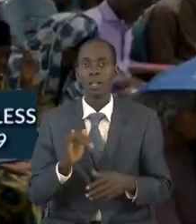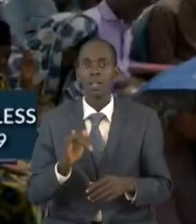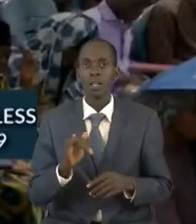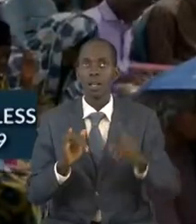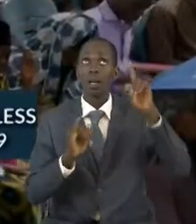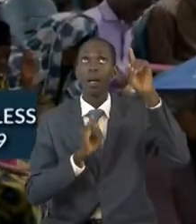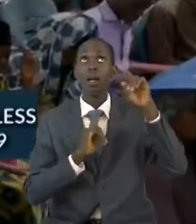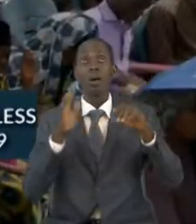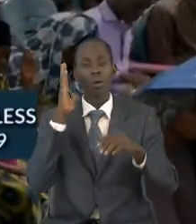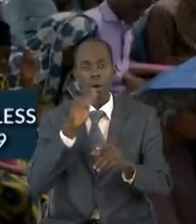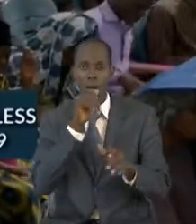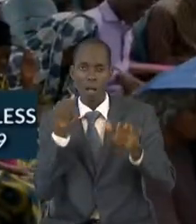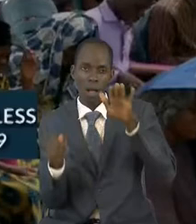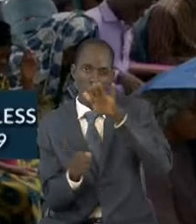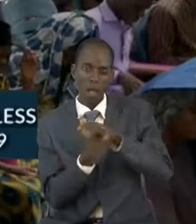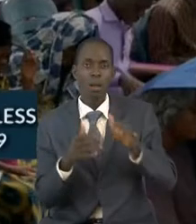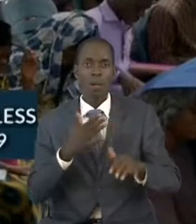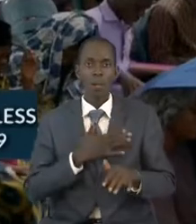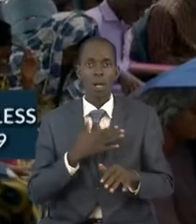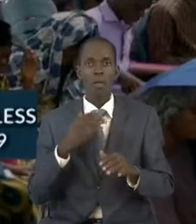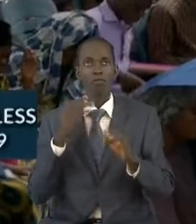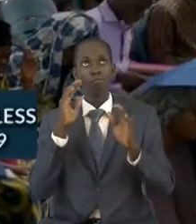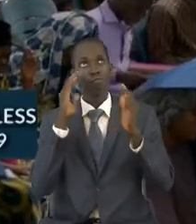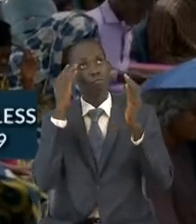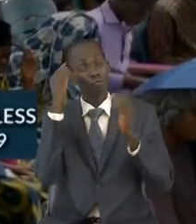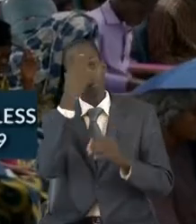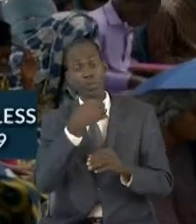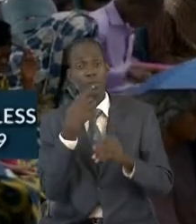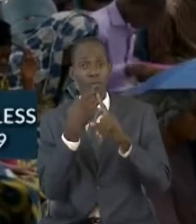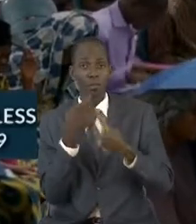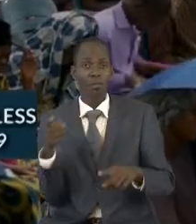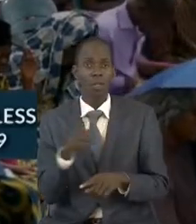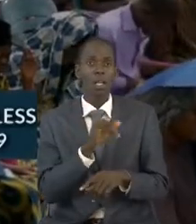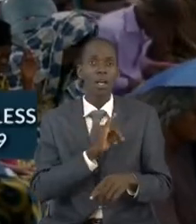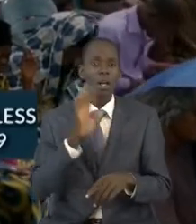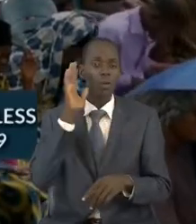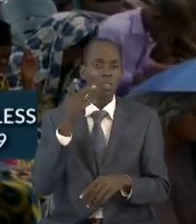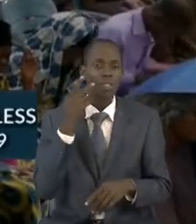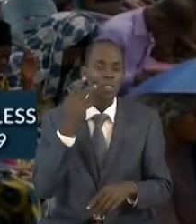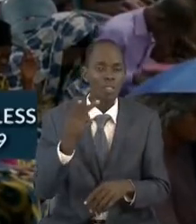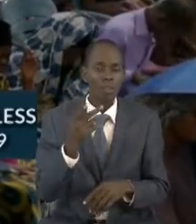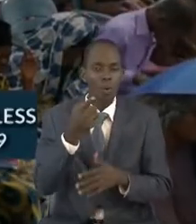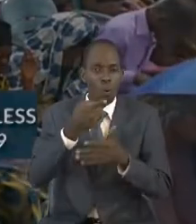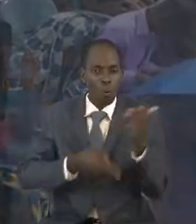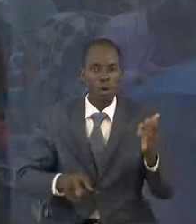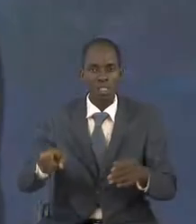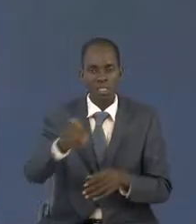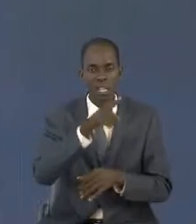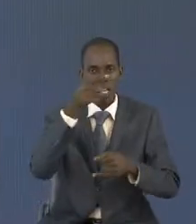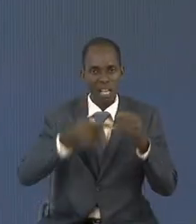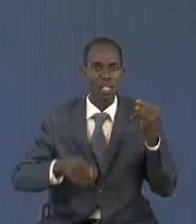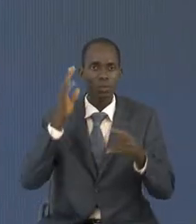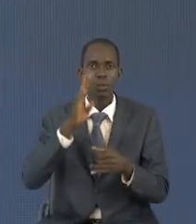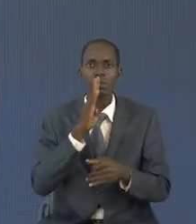face from them. I will see what their end shall be. Why?